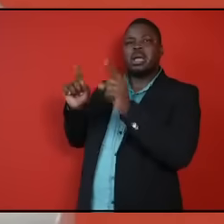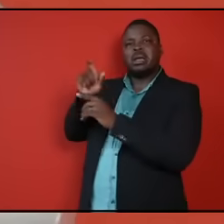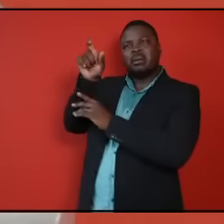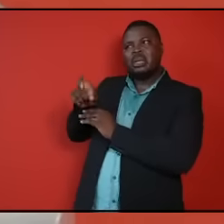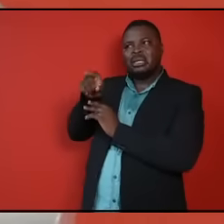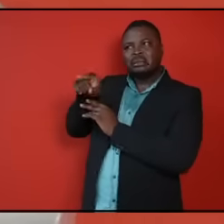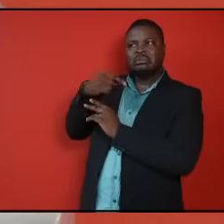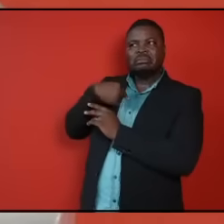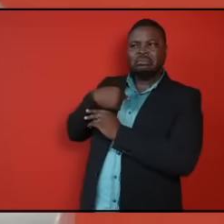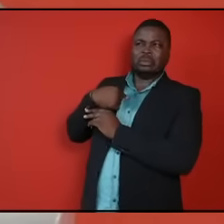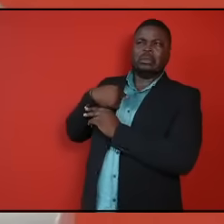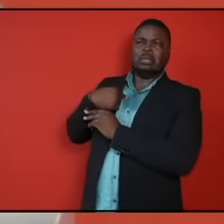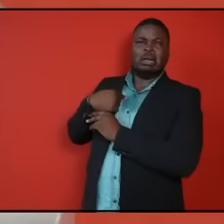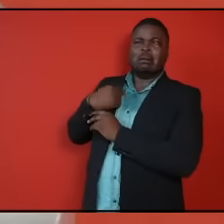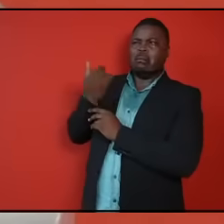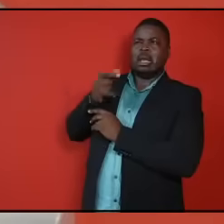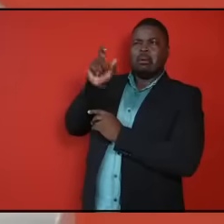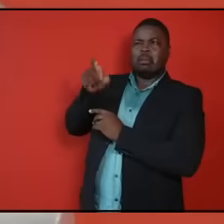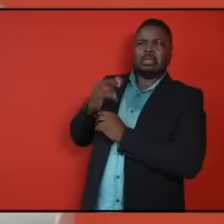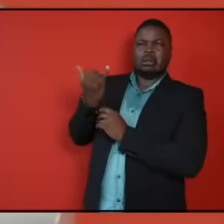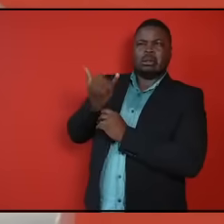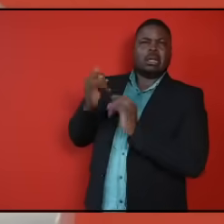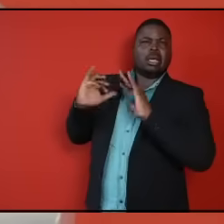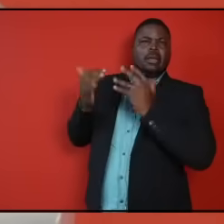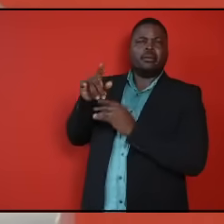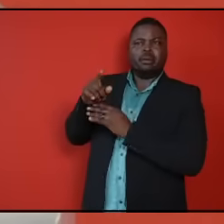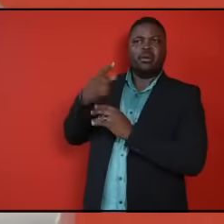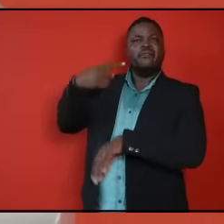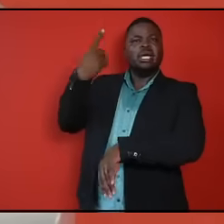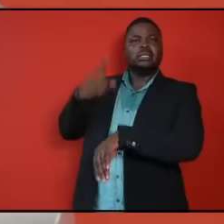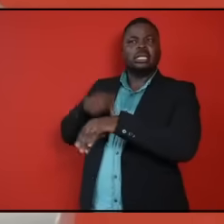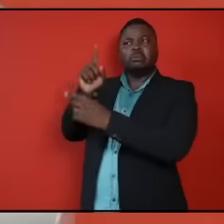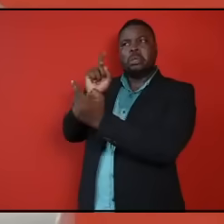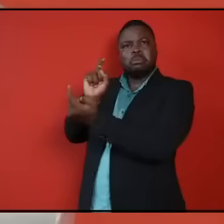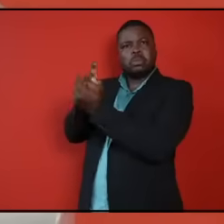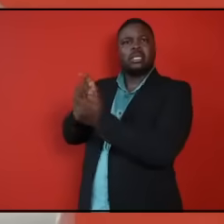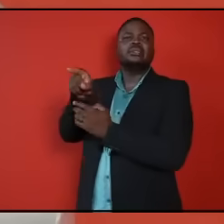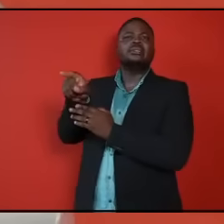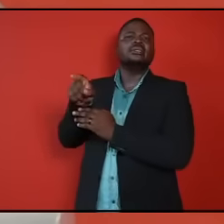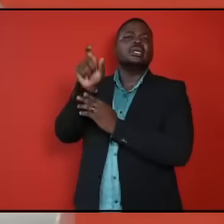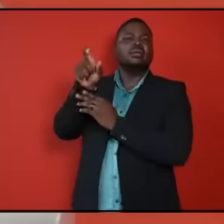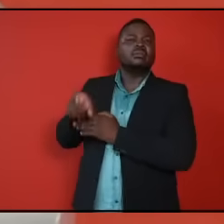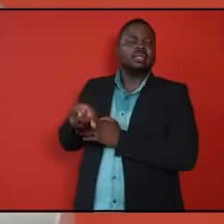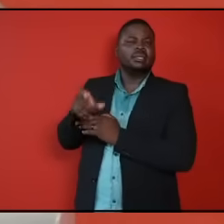being, Shem. Let's just proceed. So I was meeting him for the first time.